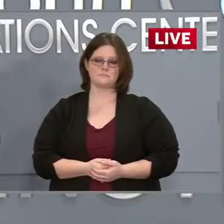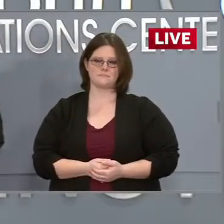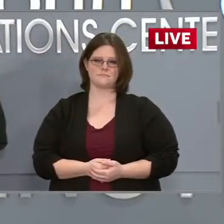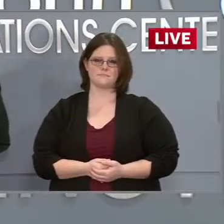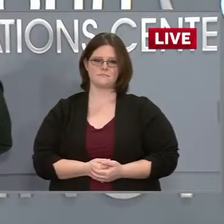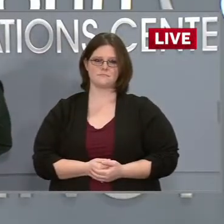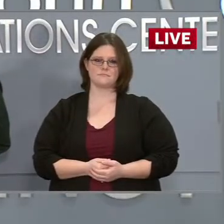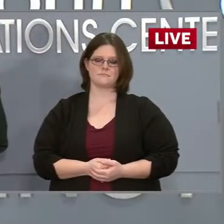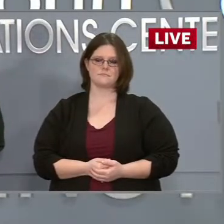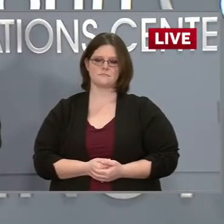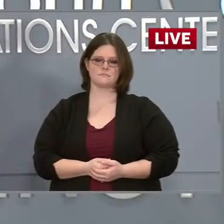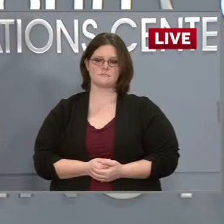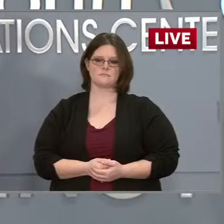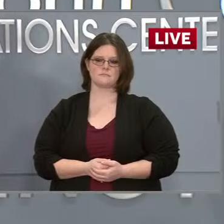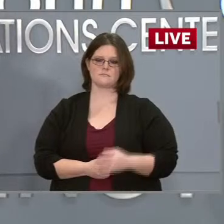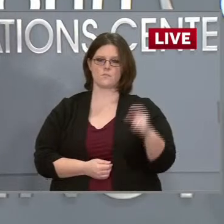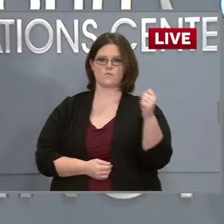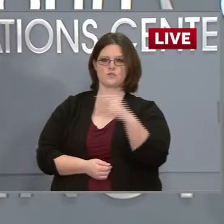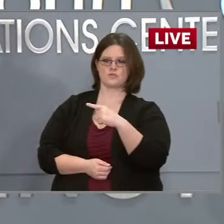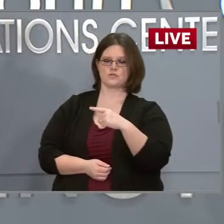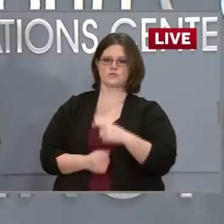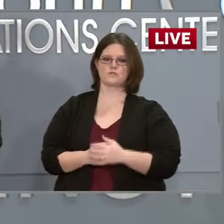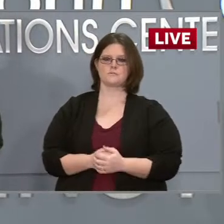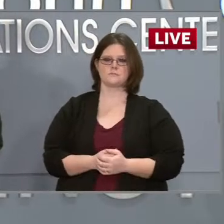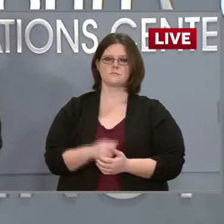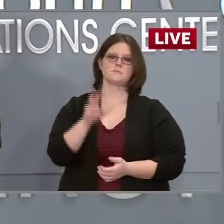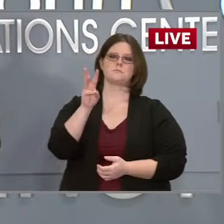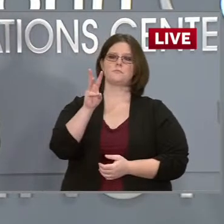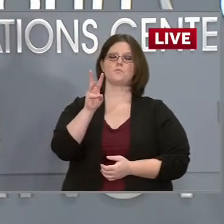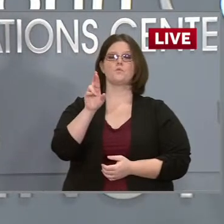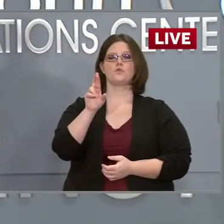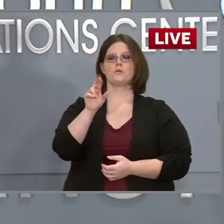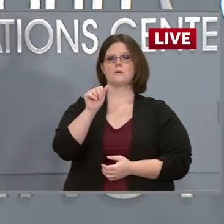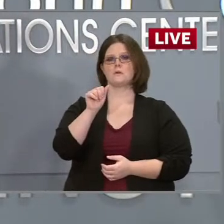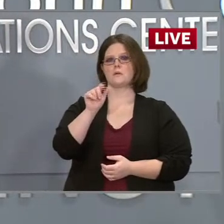Our first question is from Adam Owens of WRAL.